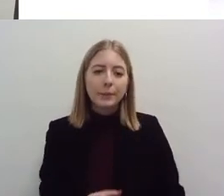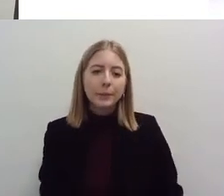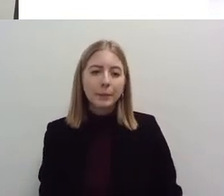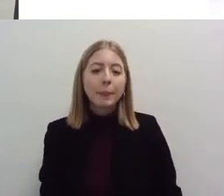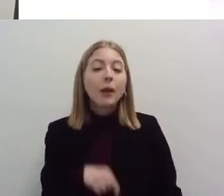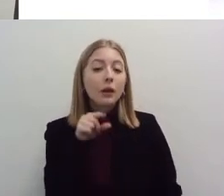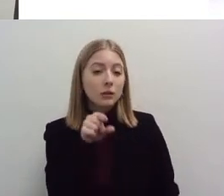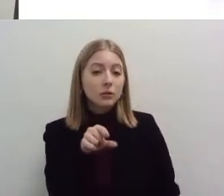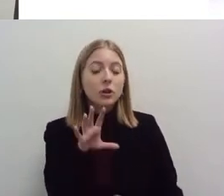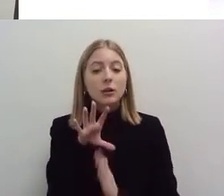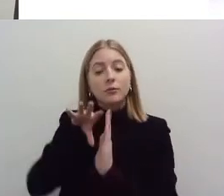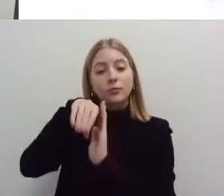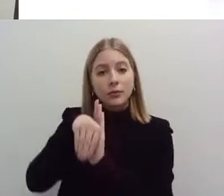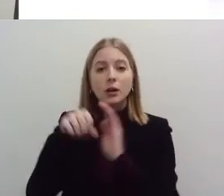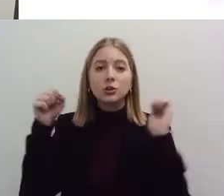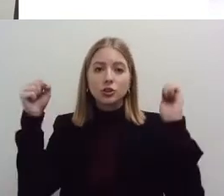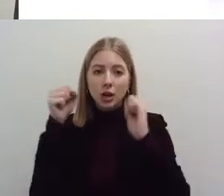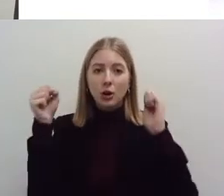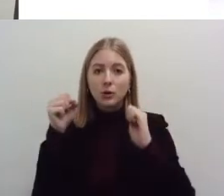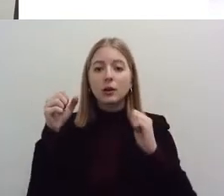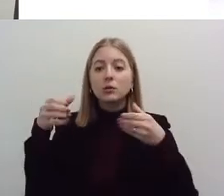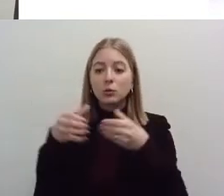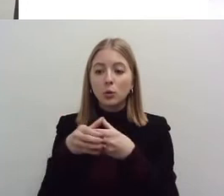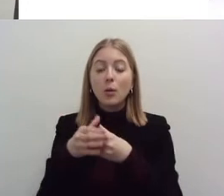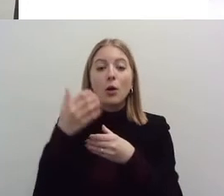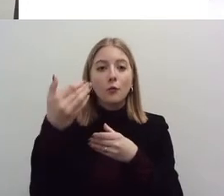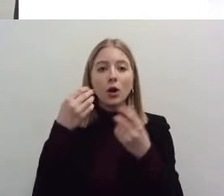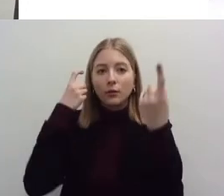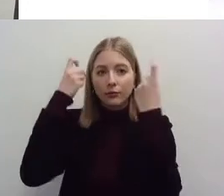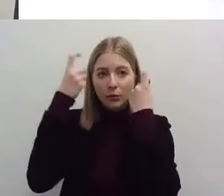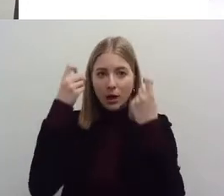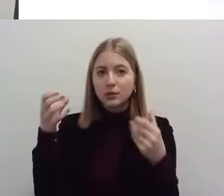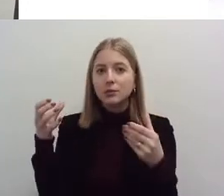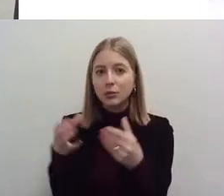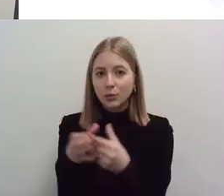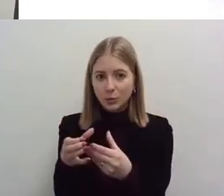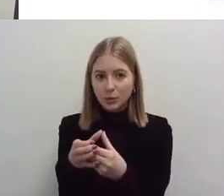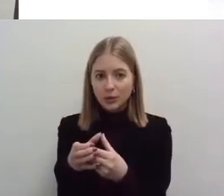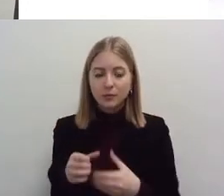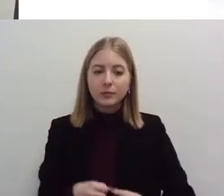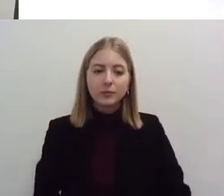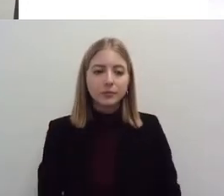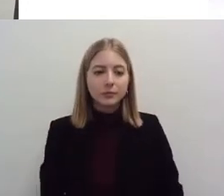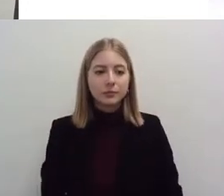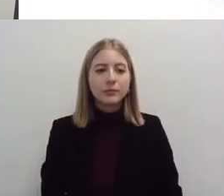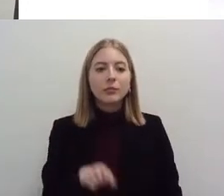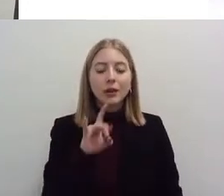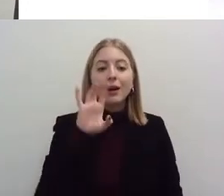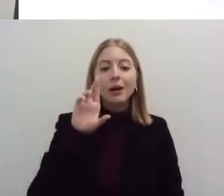project. And then also there is a Nordic reference group, which is